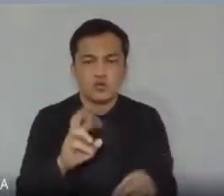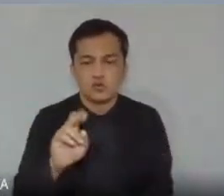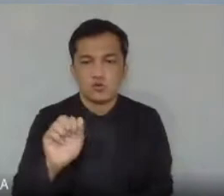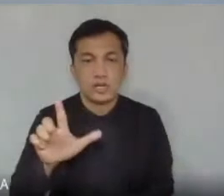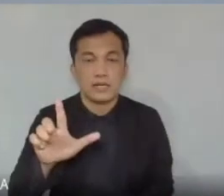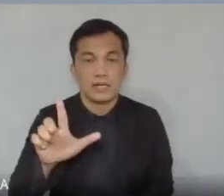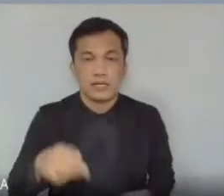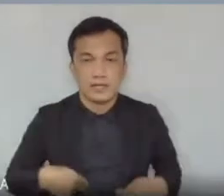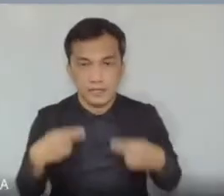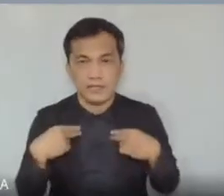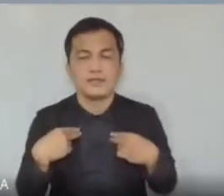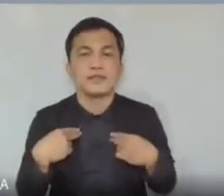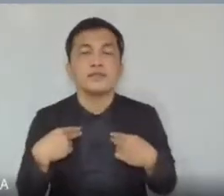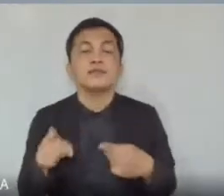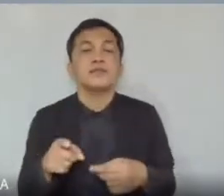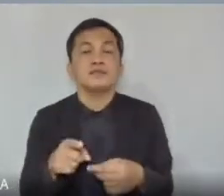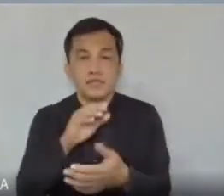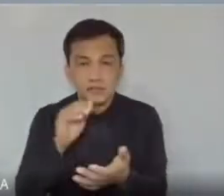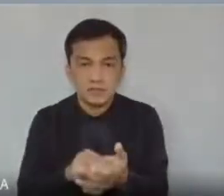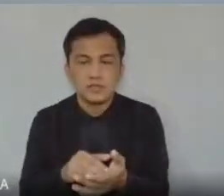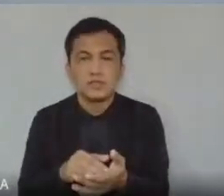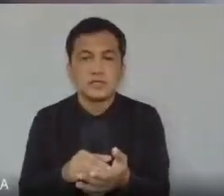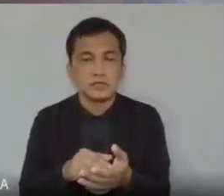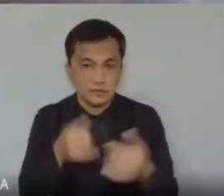So that's all po. Magandang hapon po.